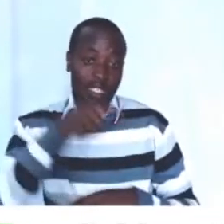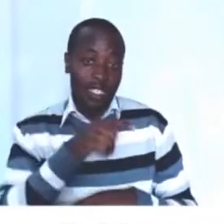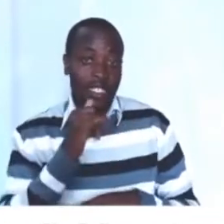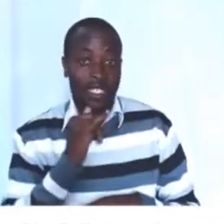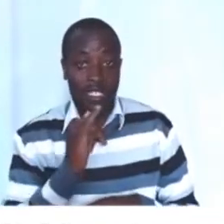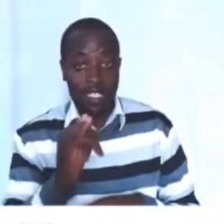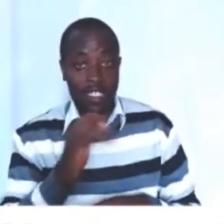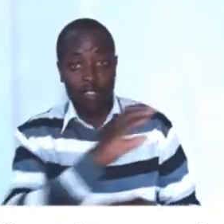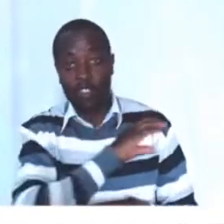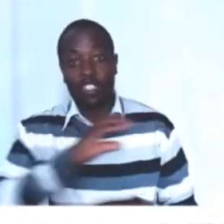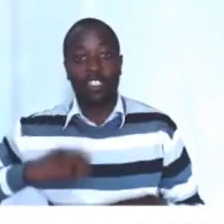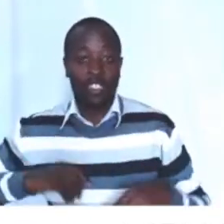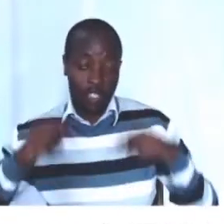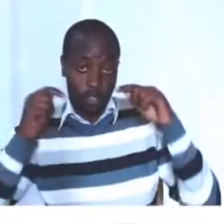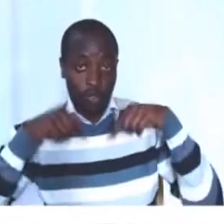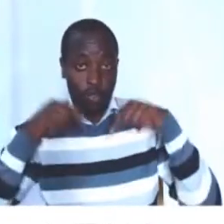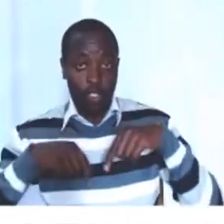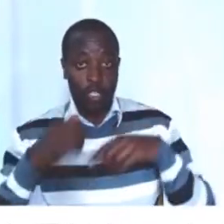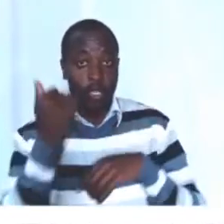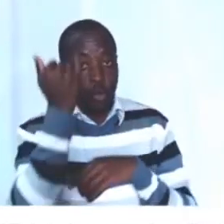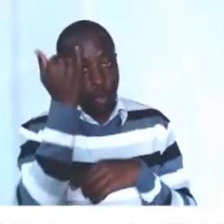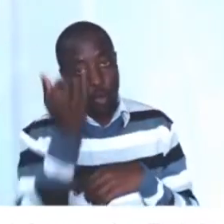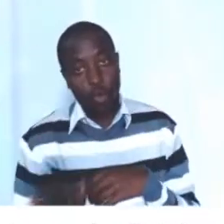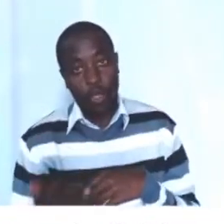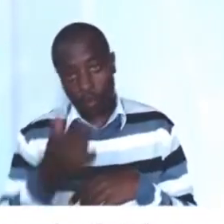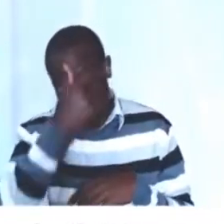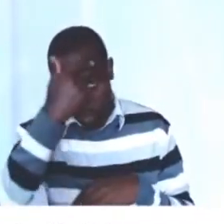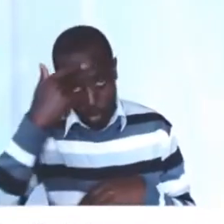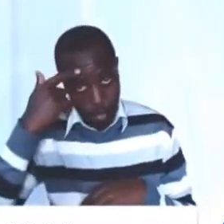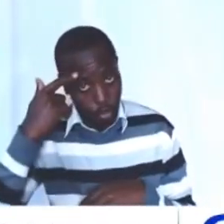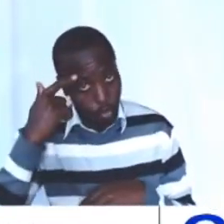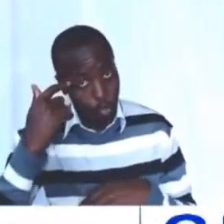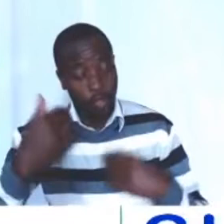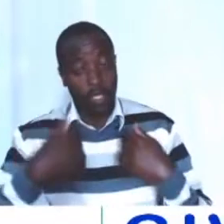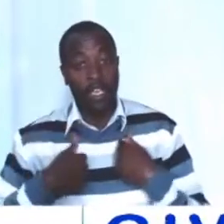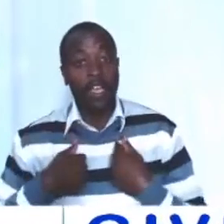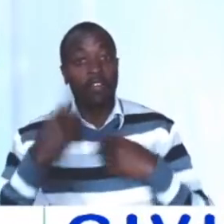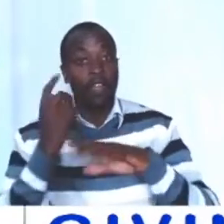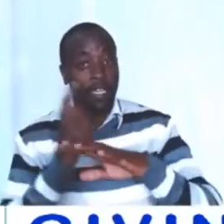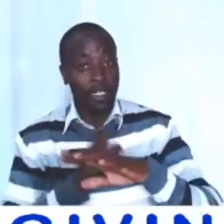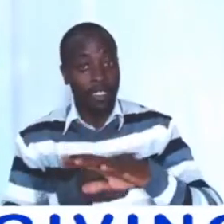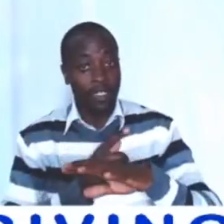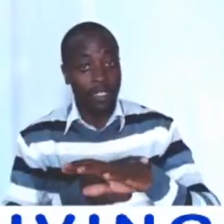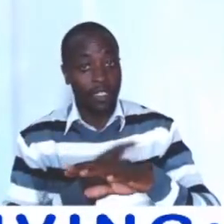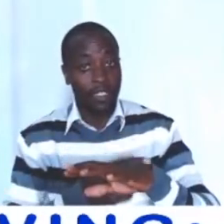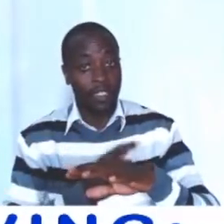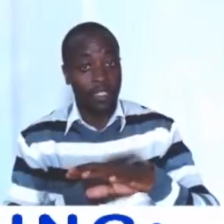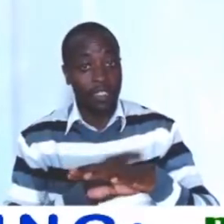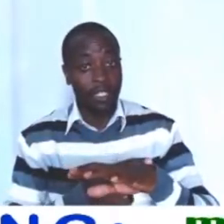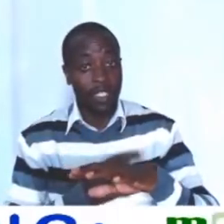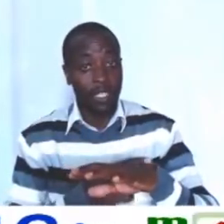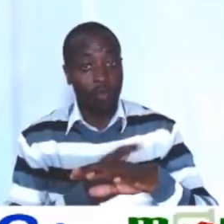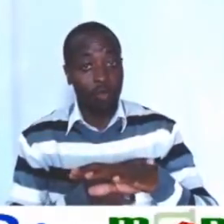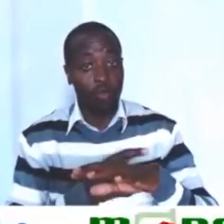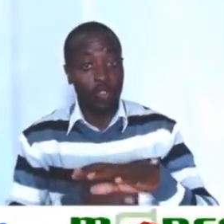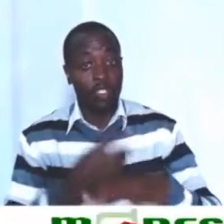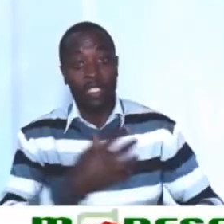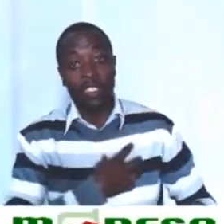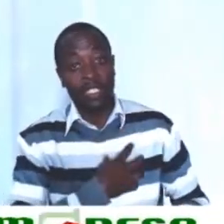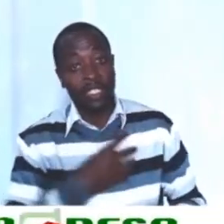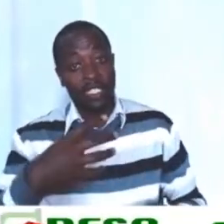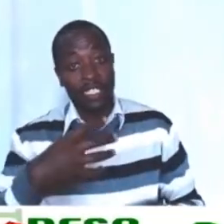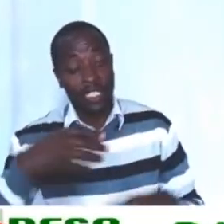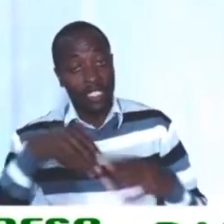today. Why? It is because we are living at a time where modernity has continued to creep